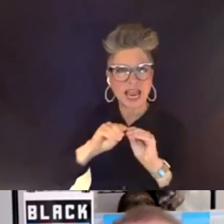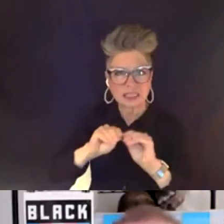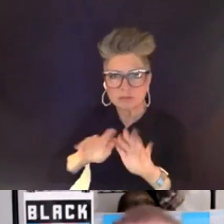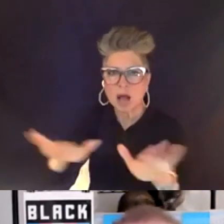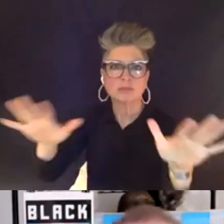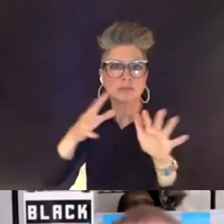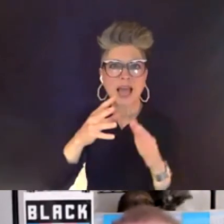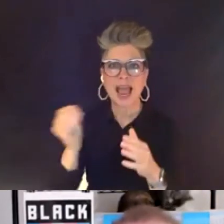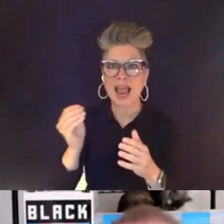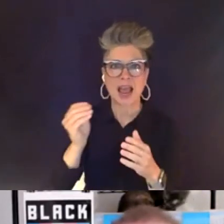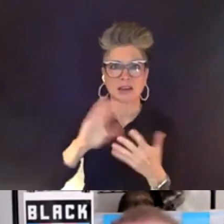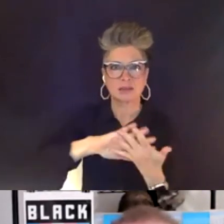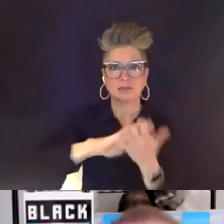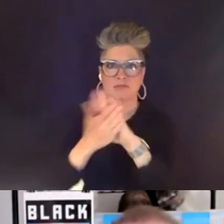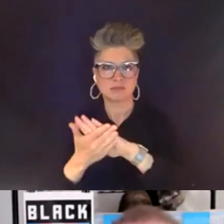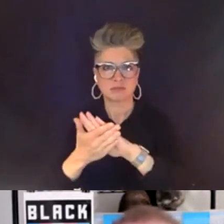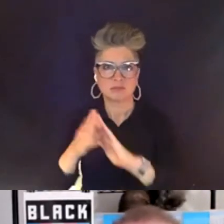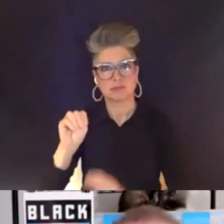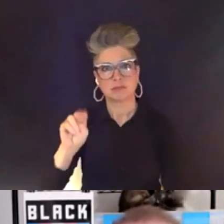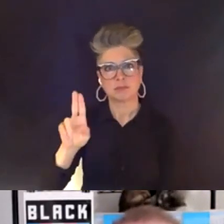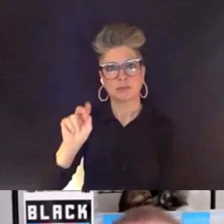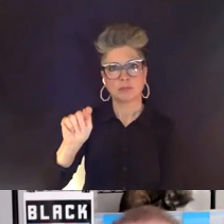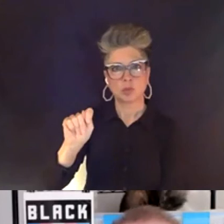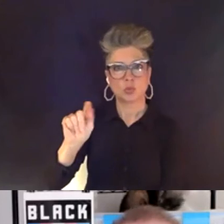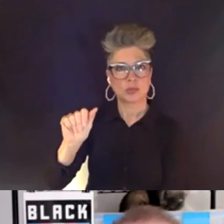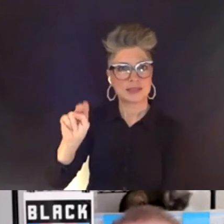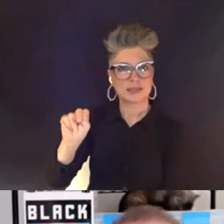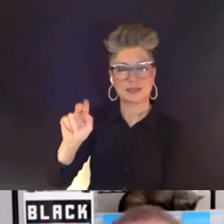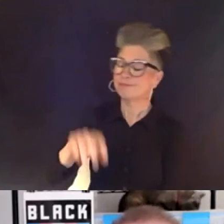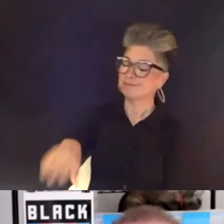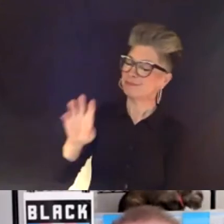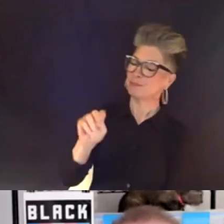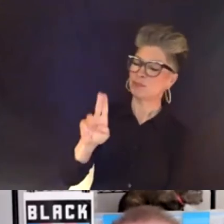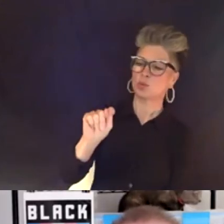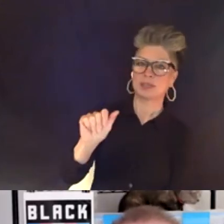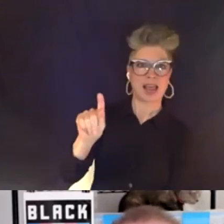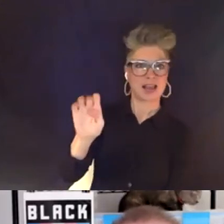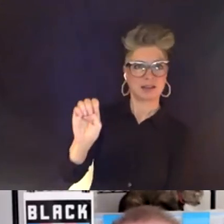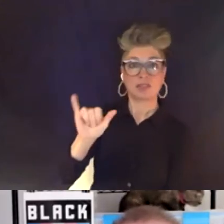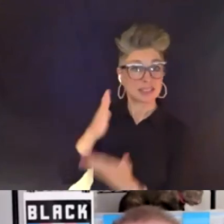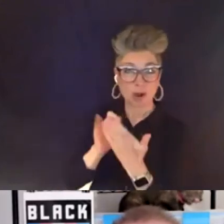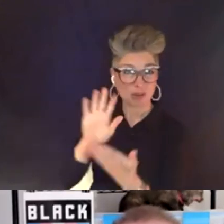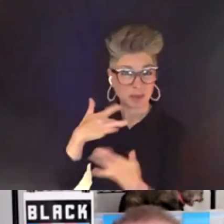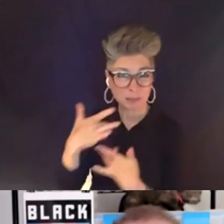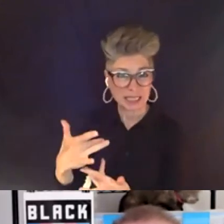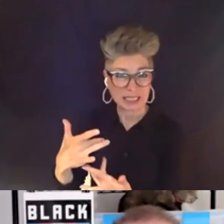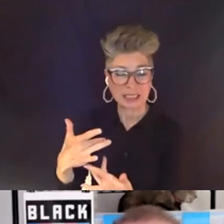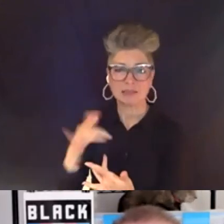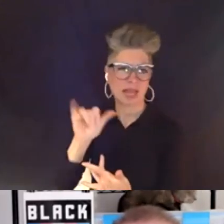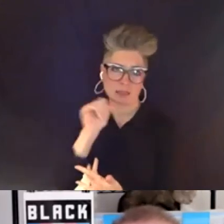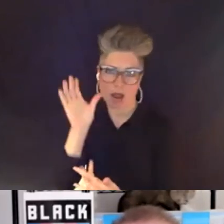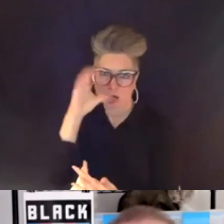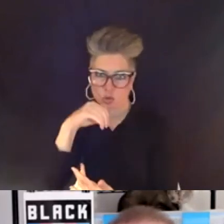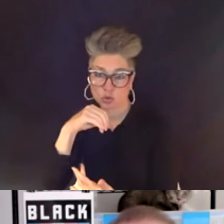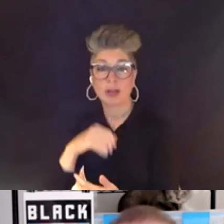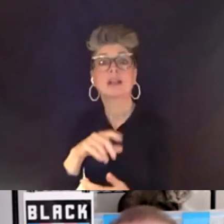of their natural history. So nothing that we see now is unusual. The unusual part is that we're in a